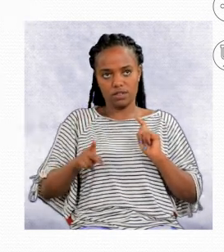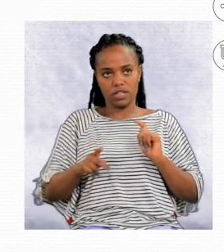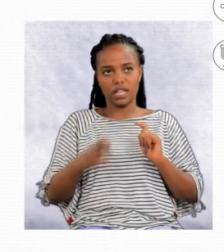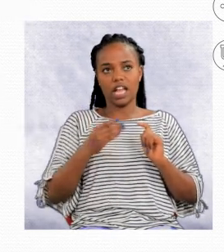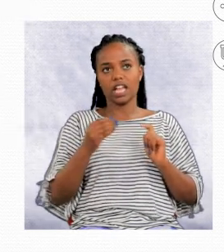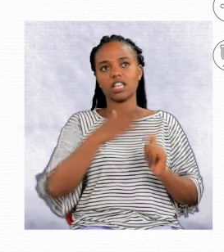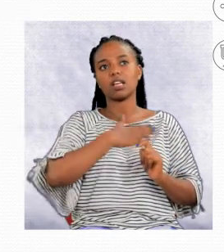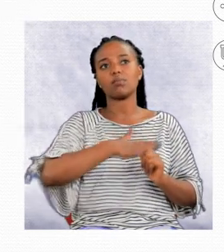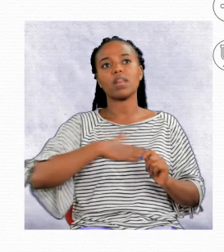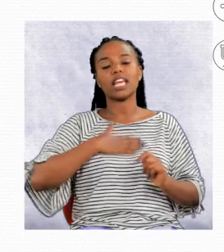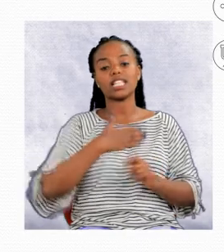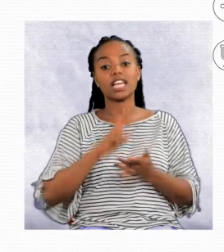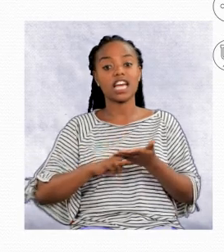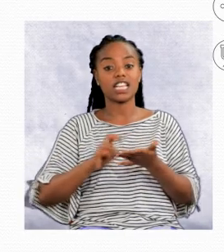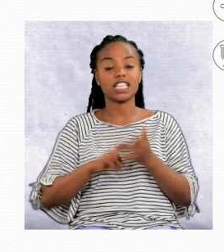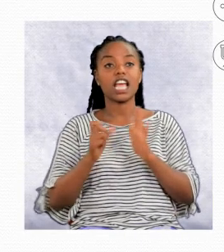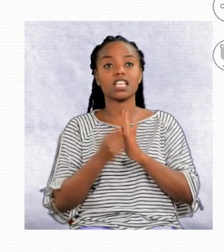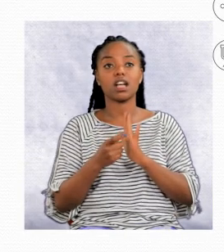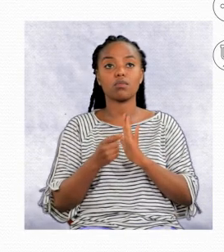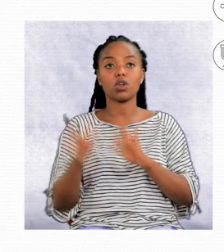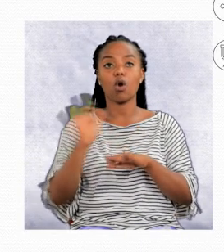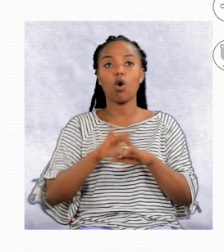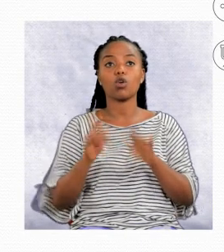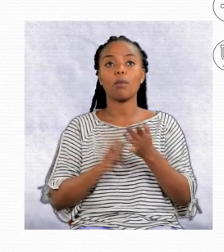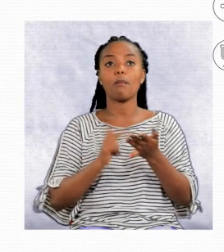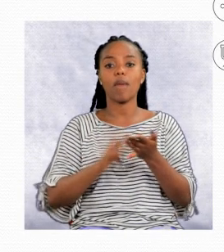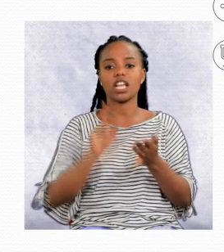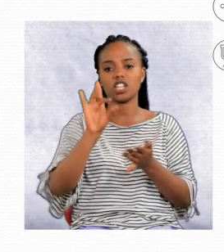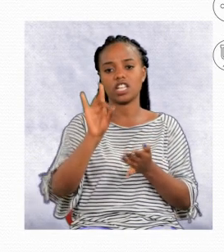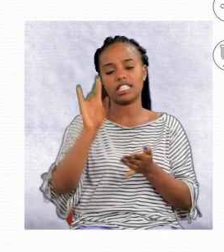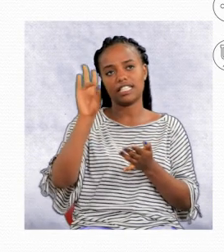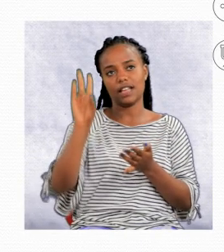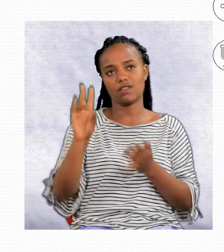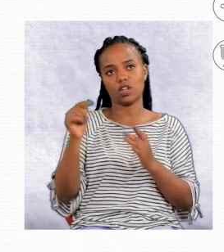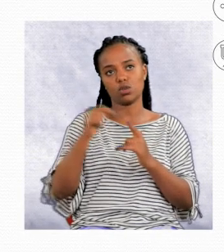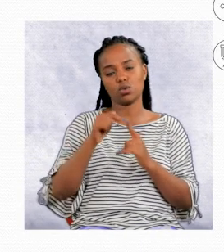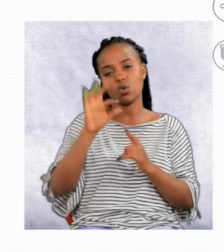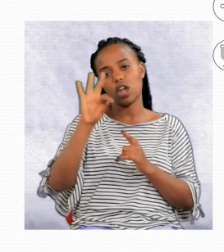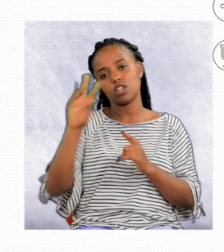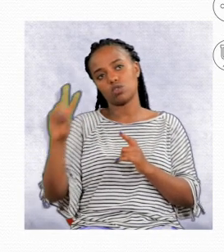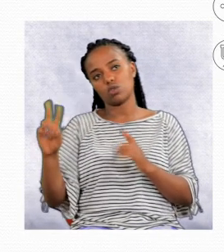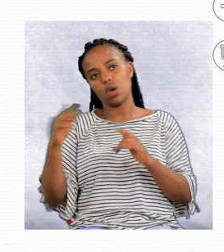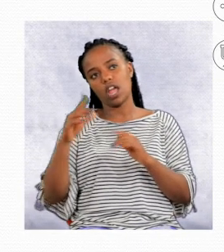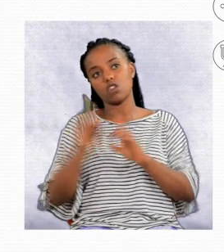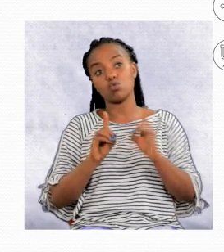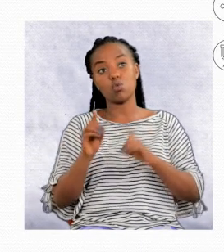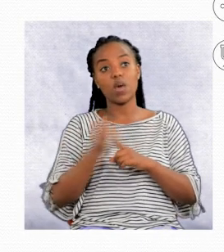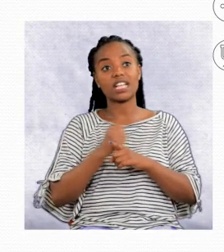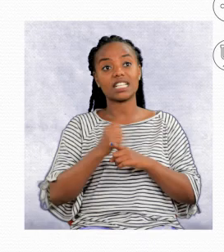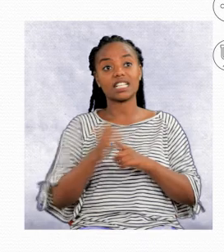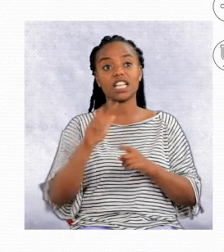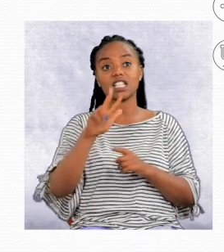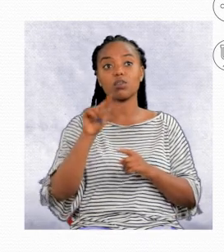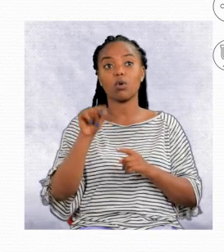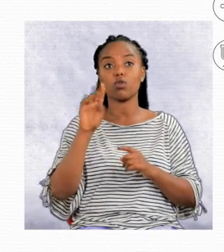please read examples on page 87 to 92 and do exercise